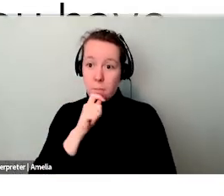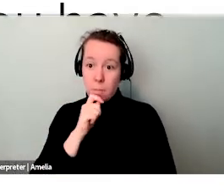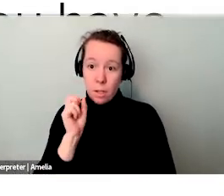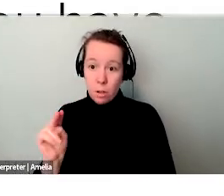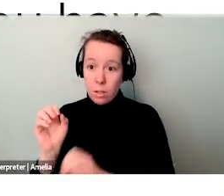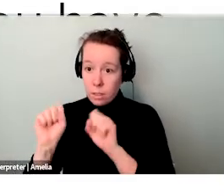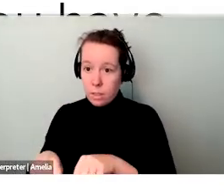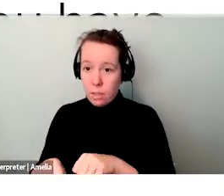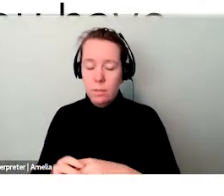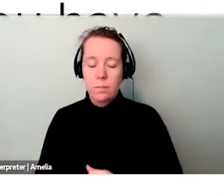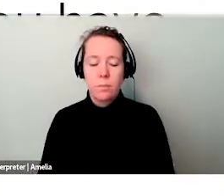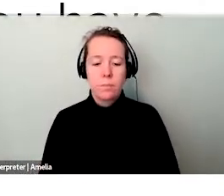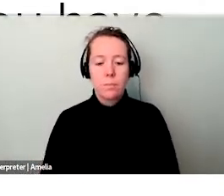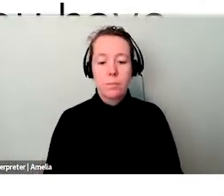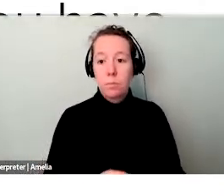Yes,